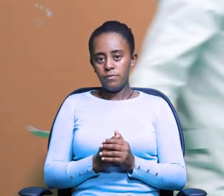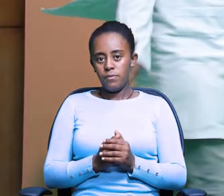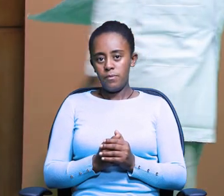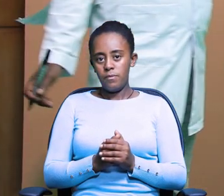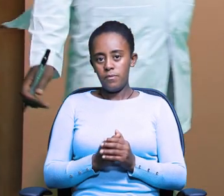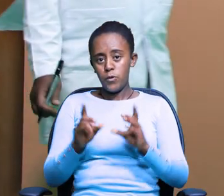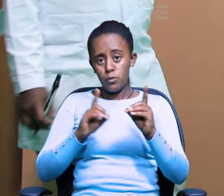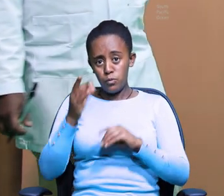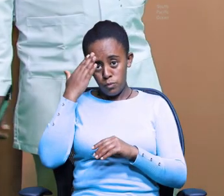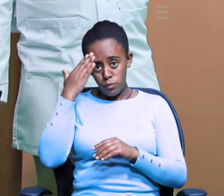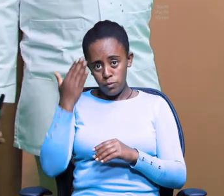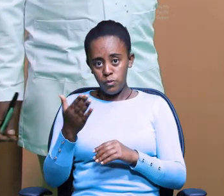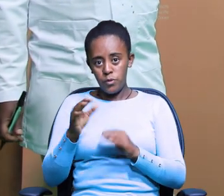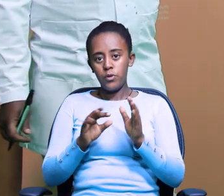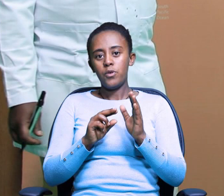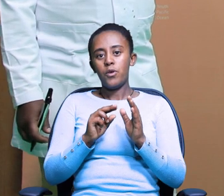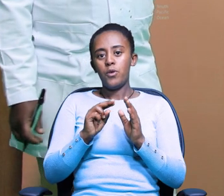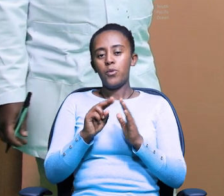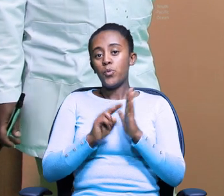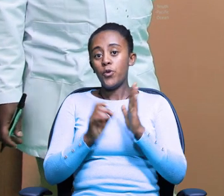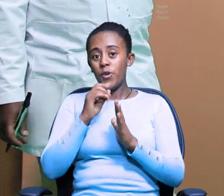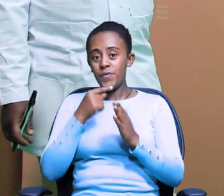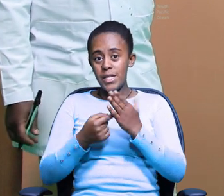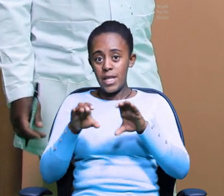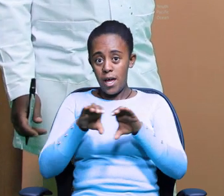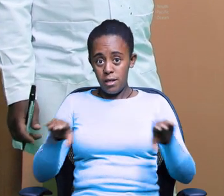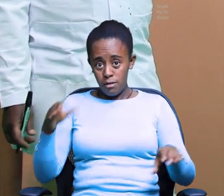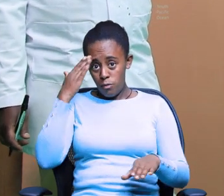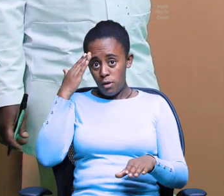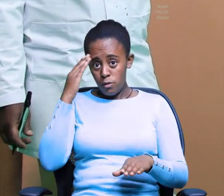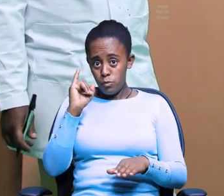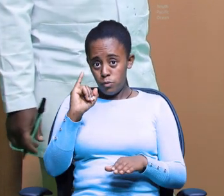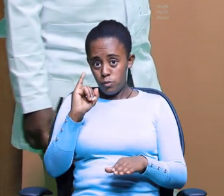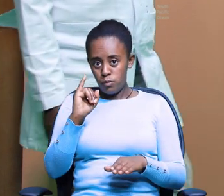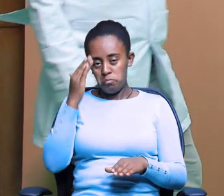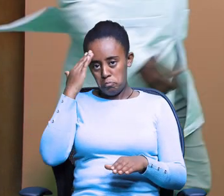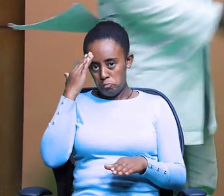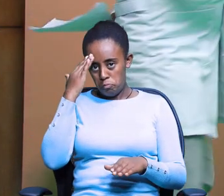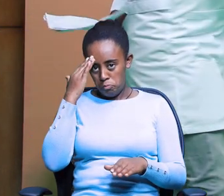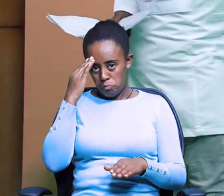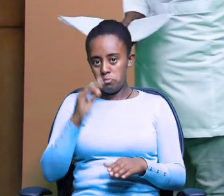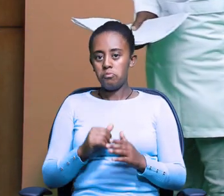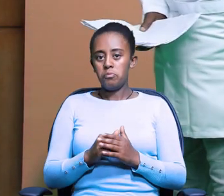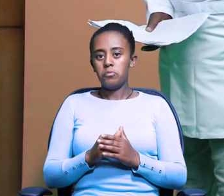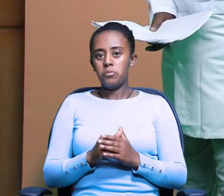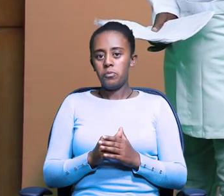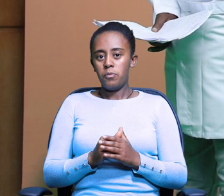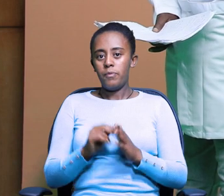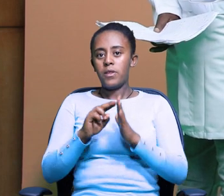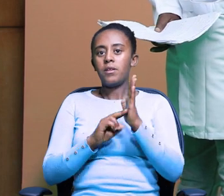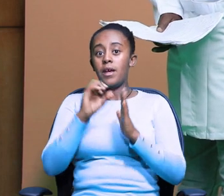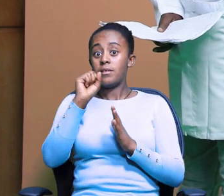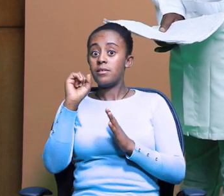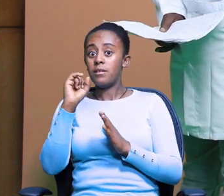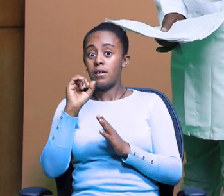Do you know that the unit of this current? Do you know? Yes, if the unit is, this S